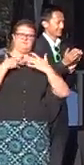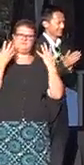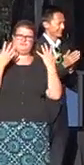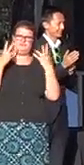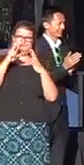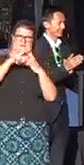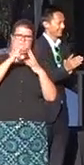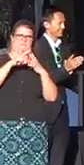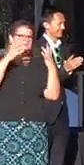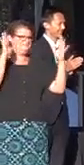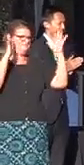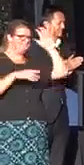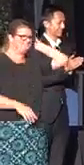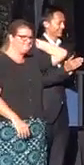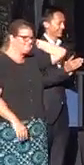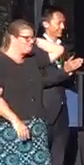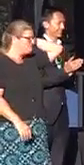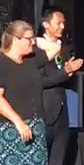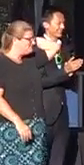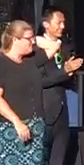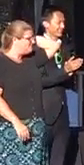Topper.